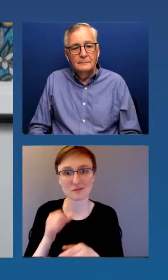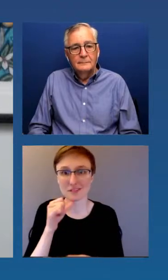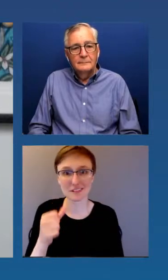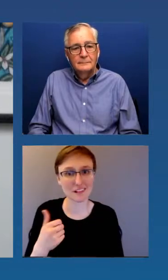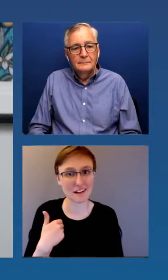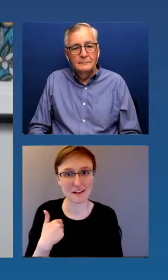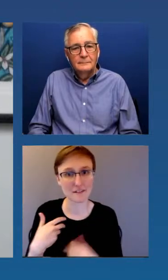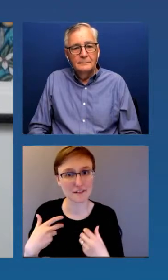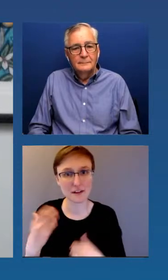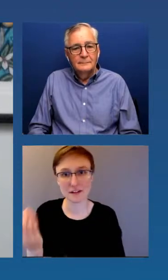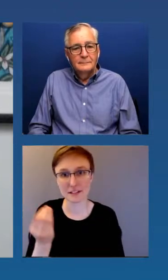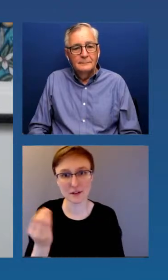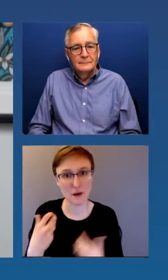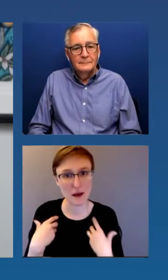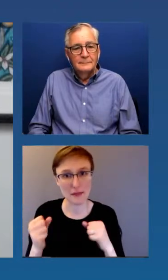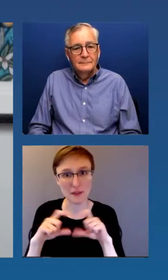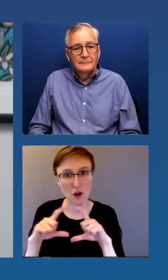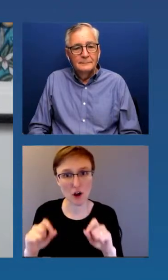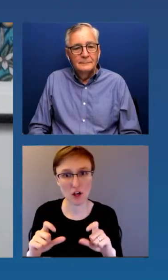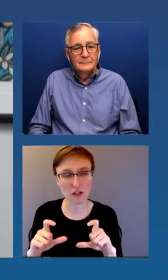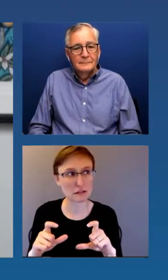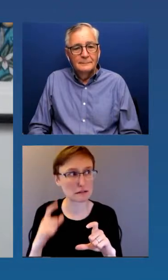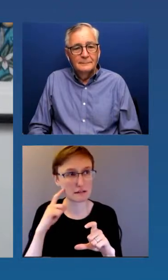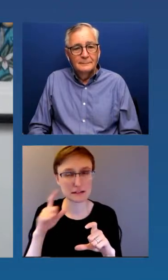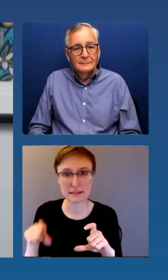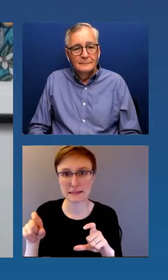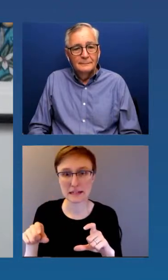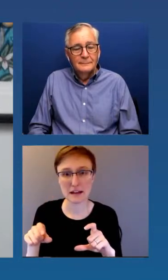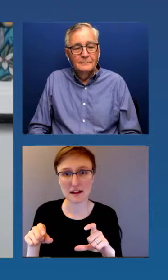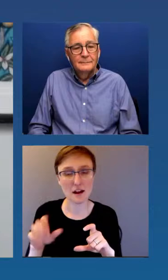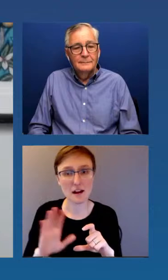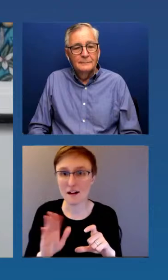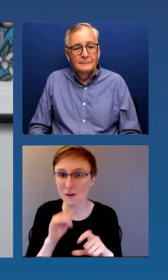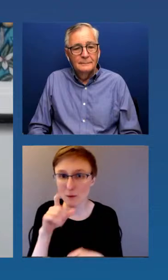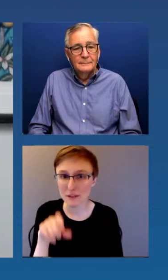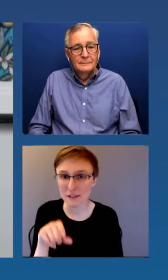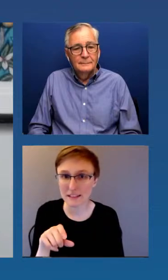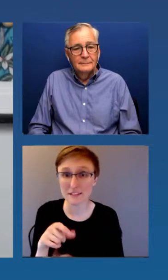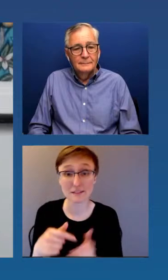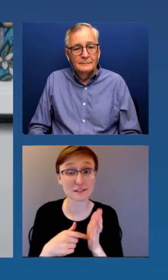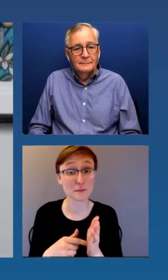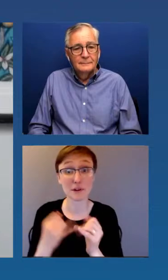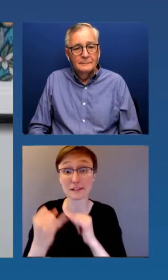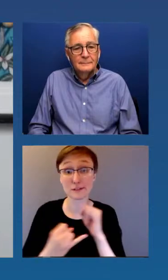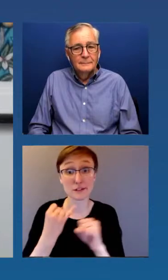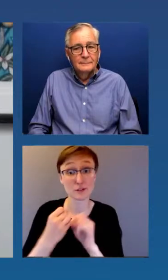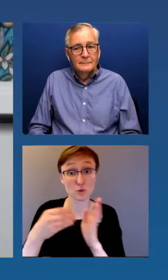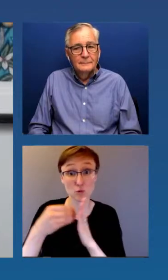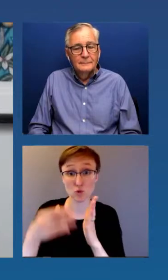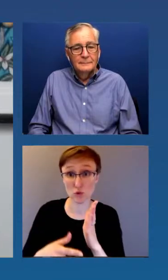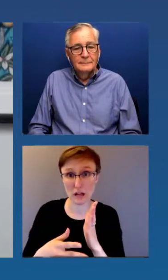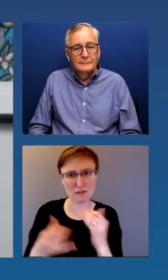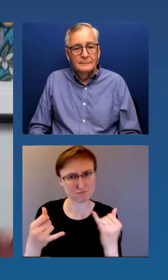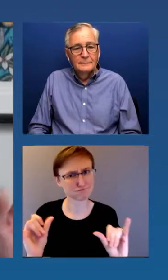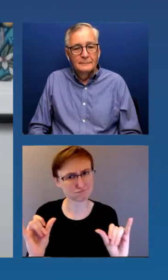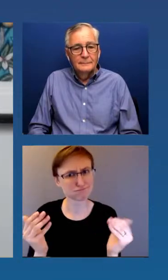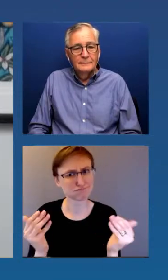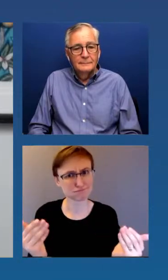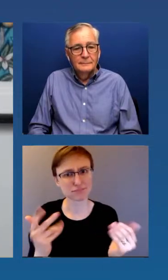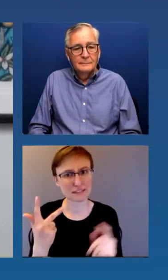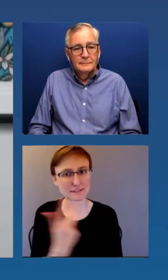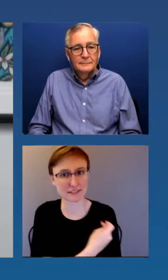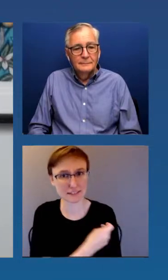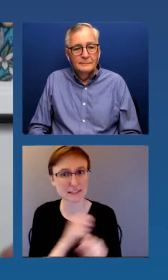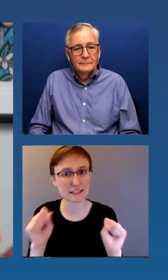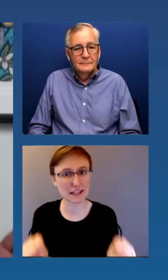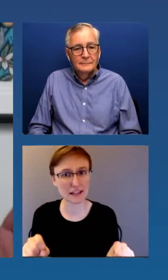Ontario health card to get a COVID vaccine. They may be international students. You can still get a COVID vaccine, right? You might have had a different